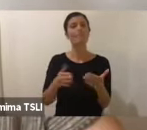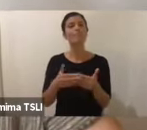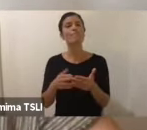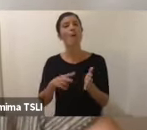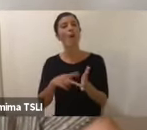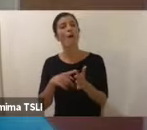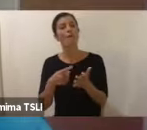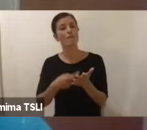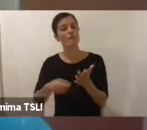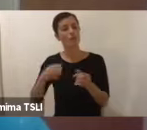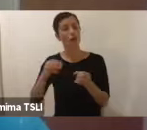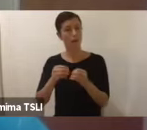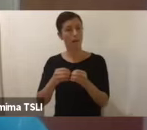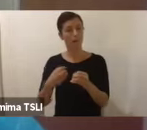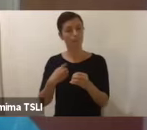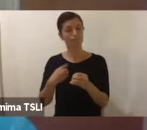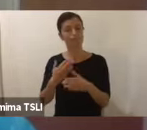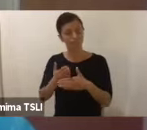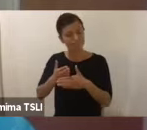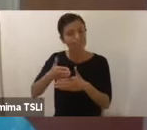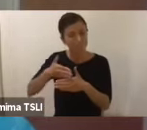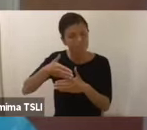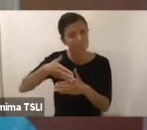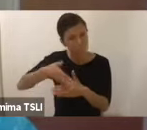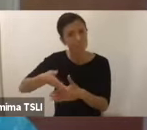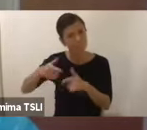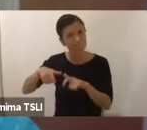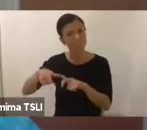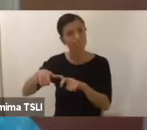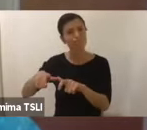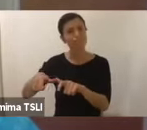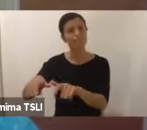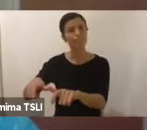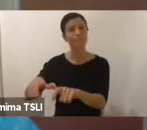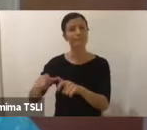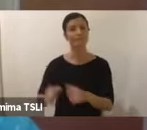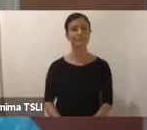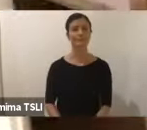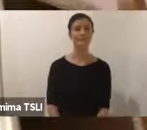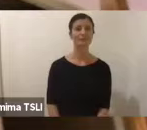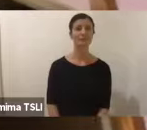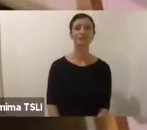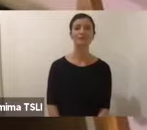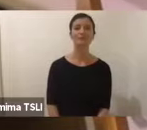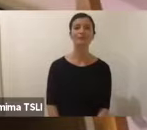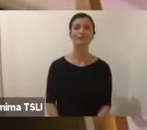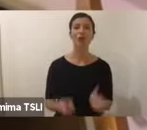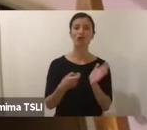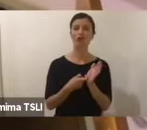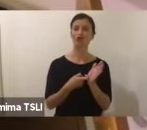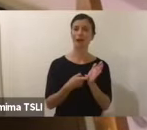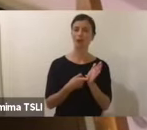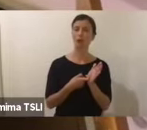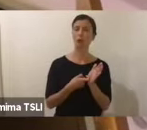okay thank you ratna guna i see your mic has been turned on would you like to answer yeah thank you uh i can't